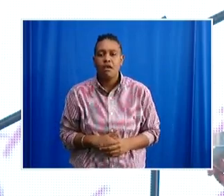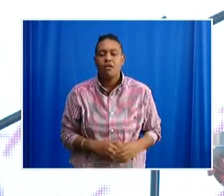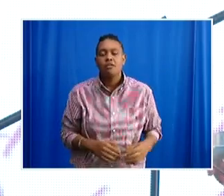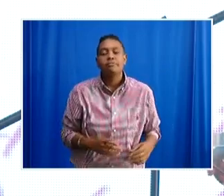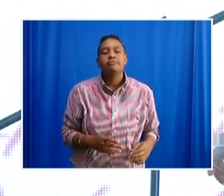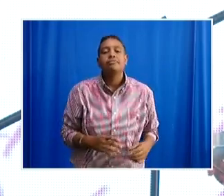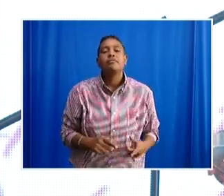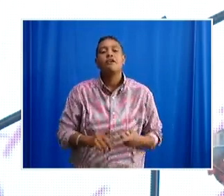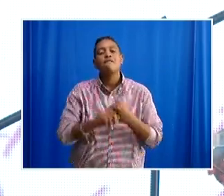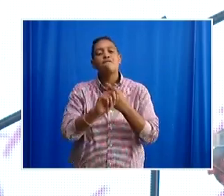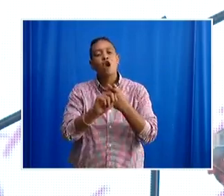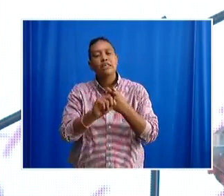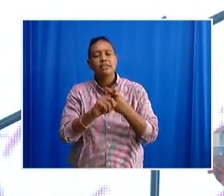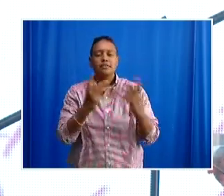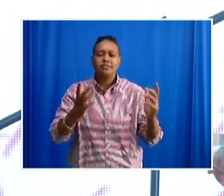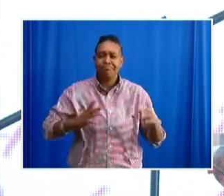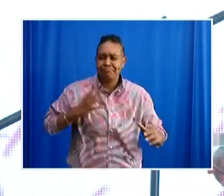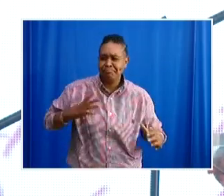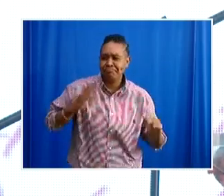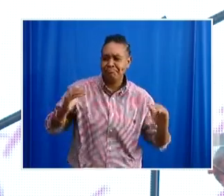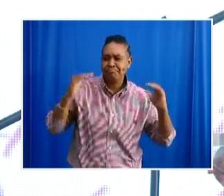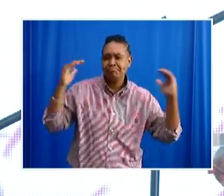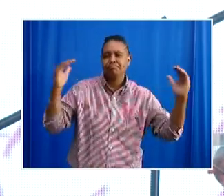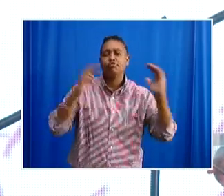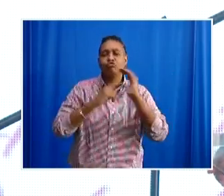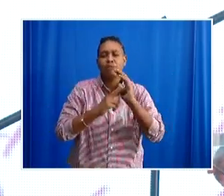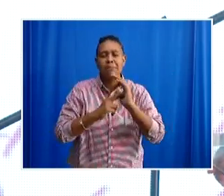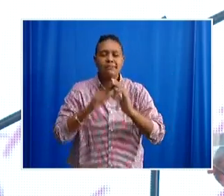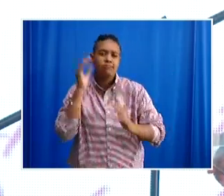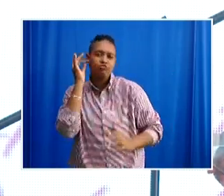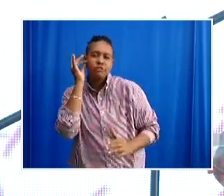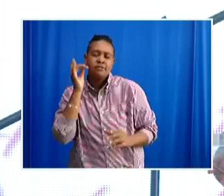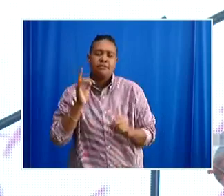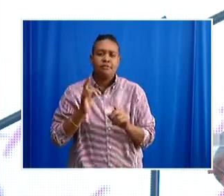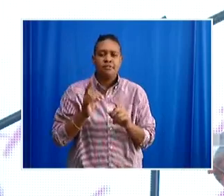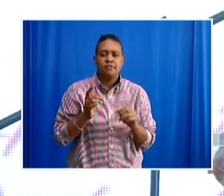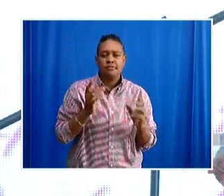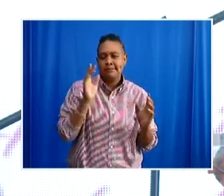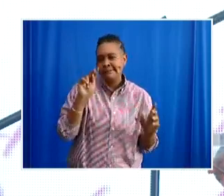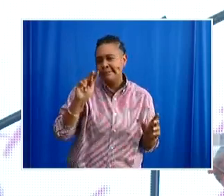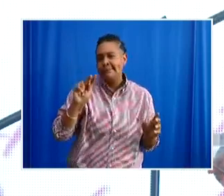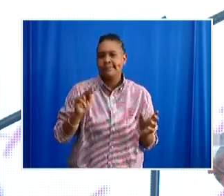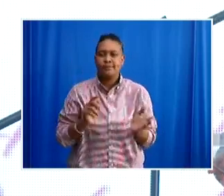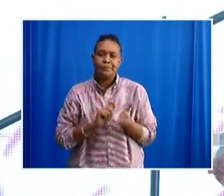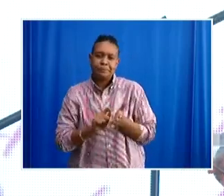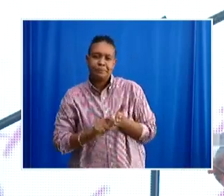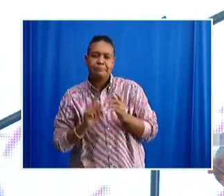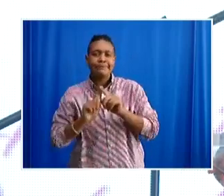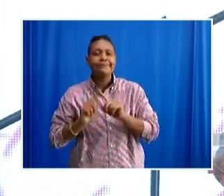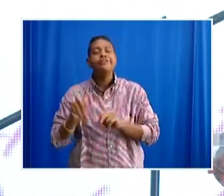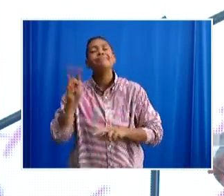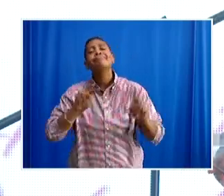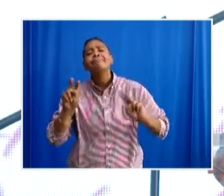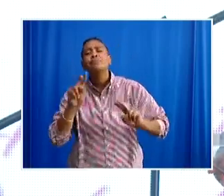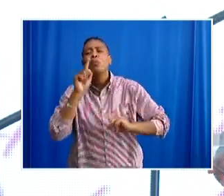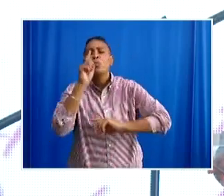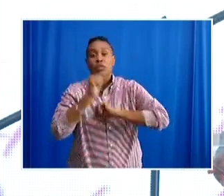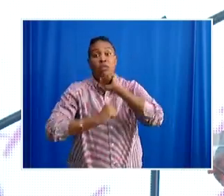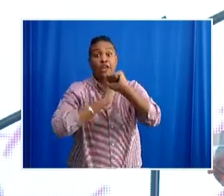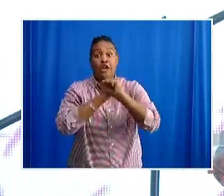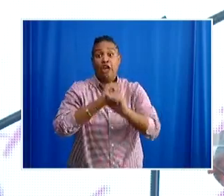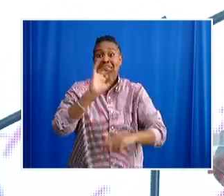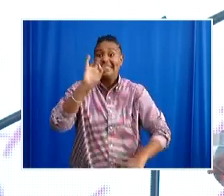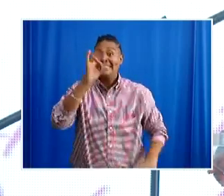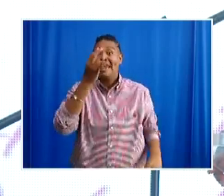Friends, excellencies, representatives, media, in 1 year, the 7th